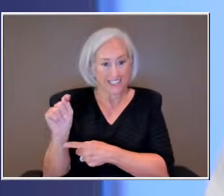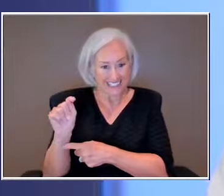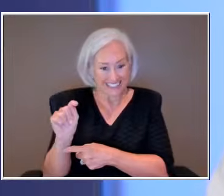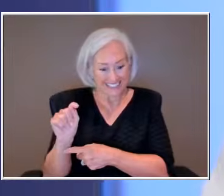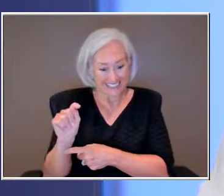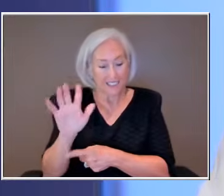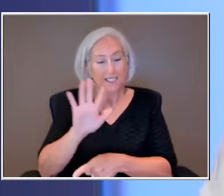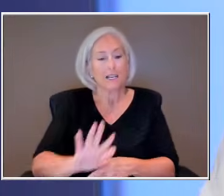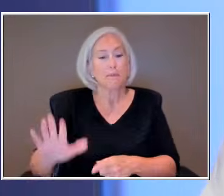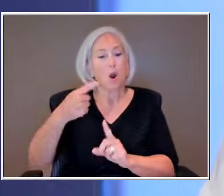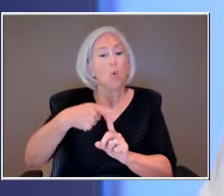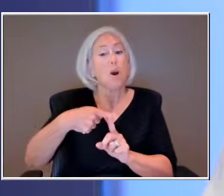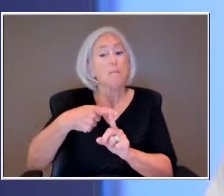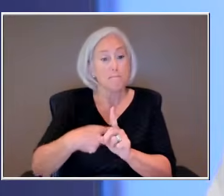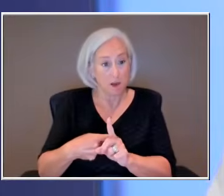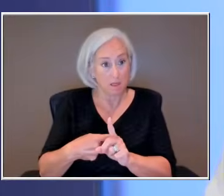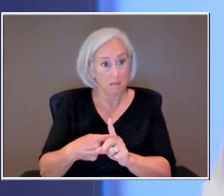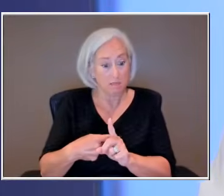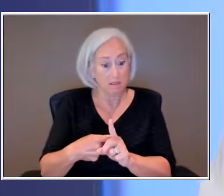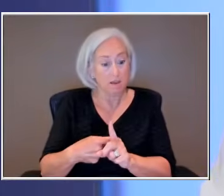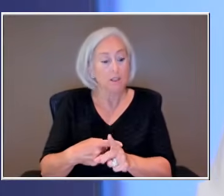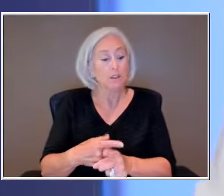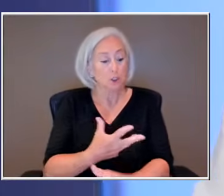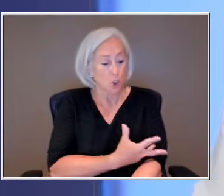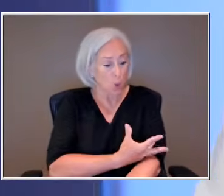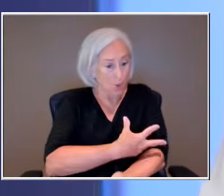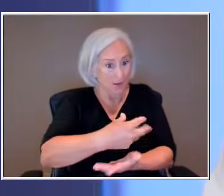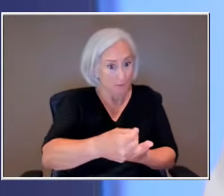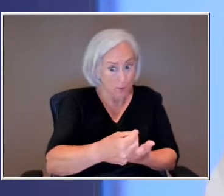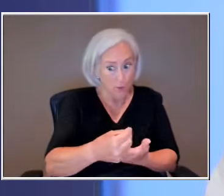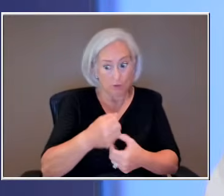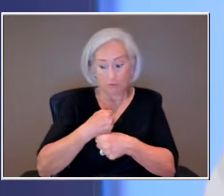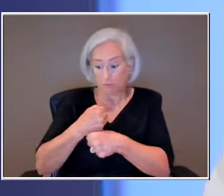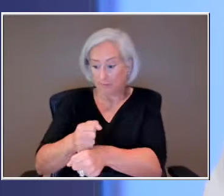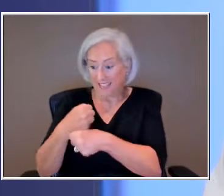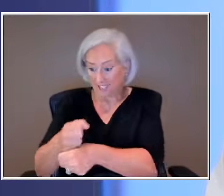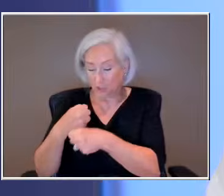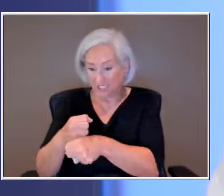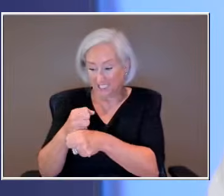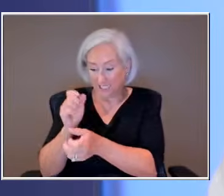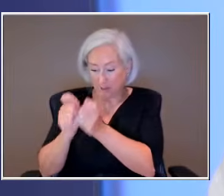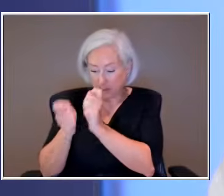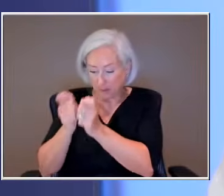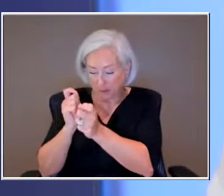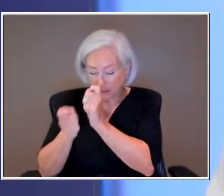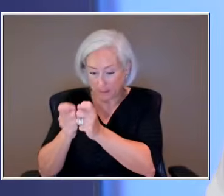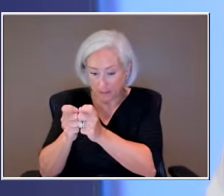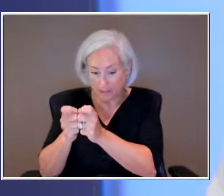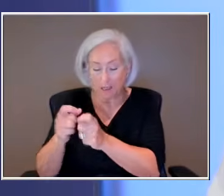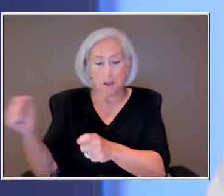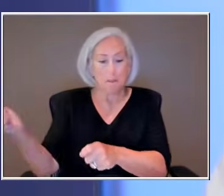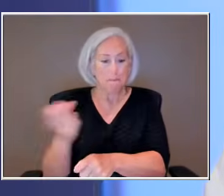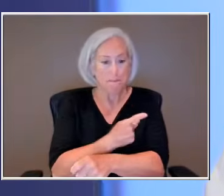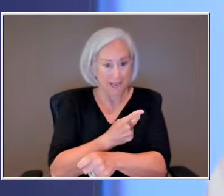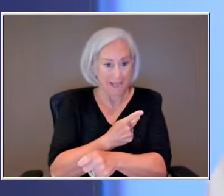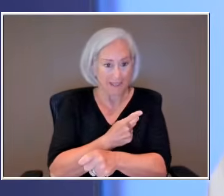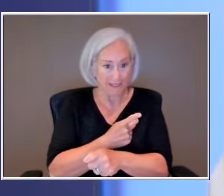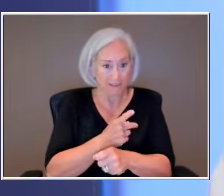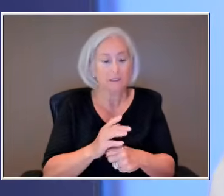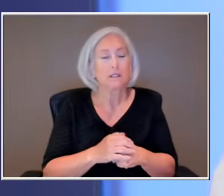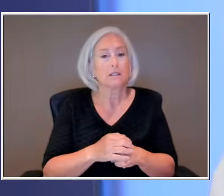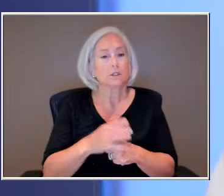and evaluation, insurance, etc. So you want to be referred earlier. It's always recommended.